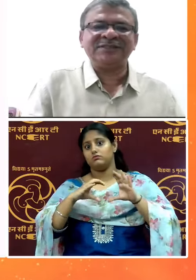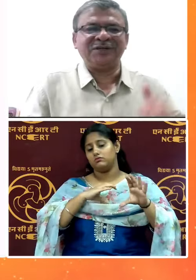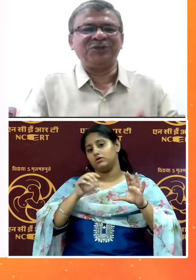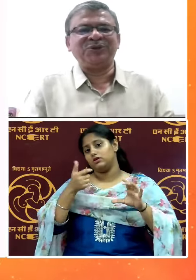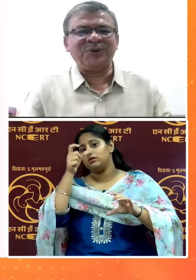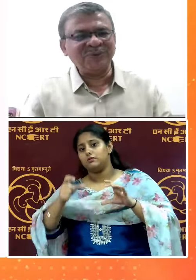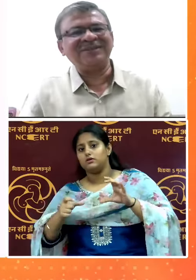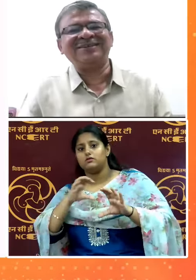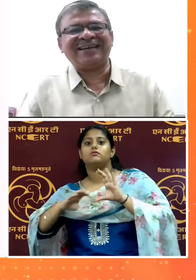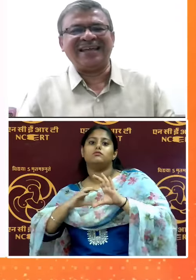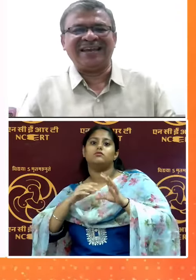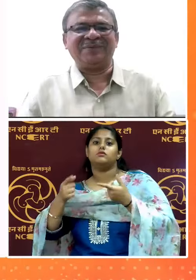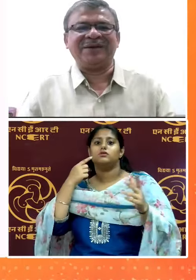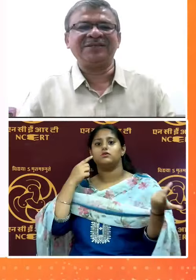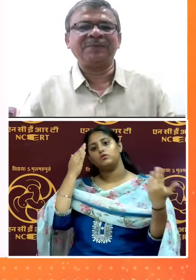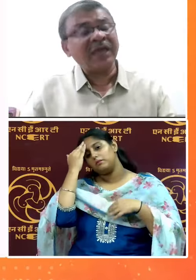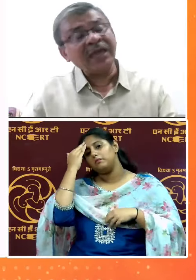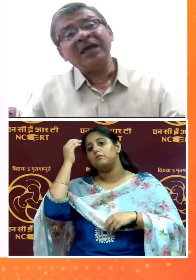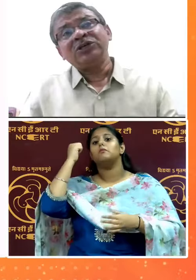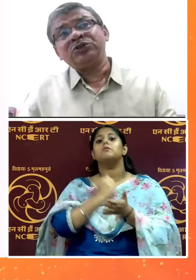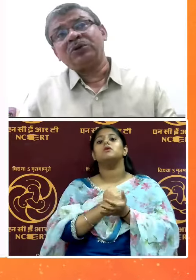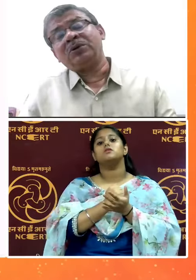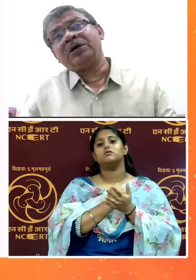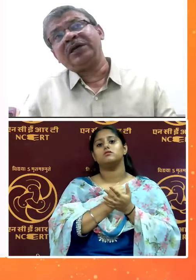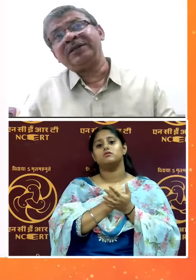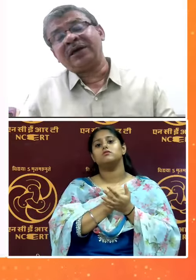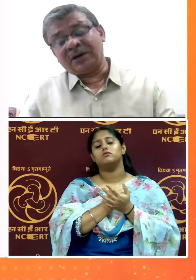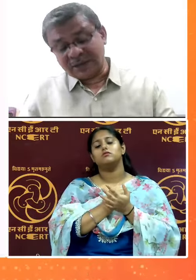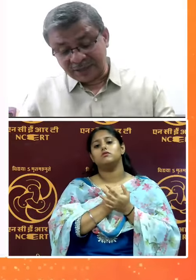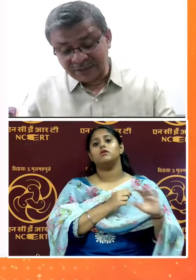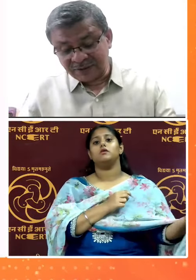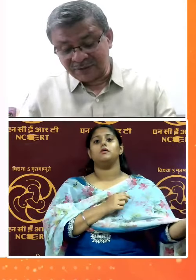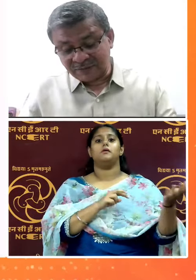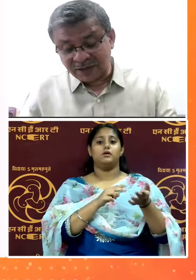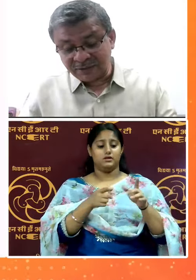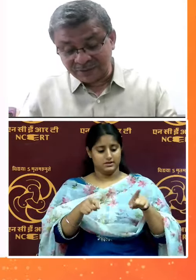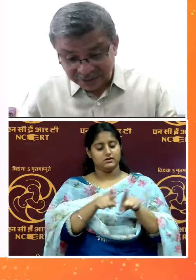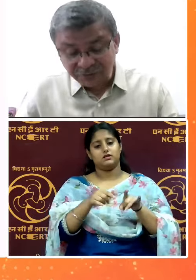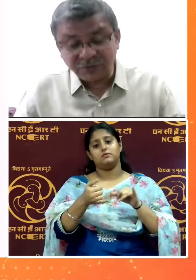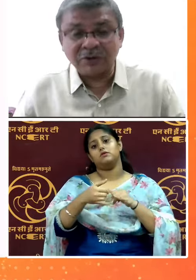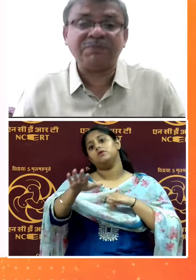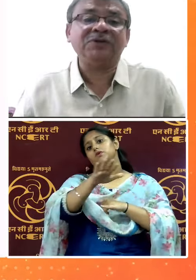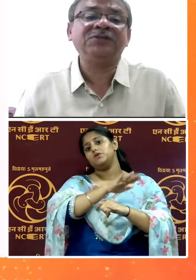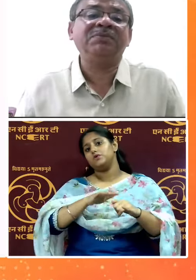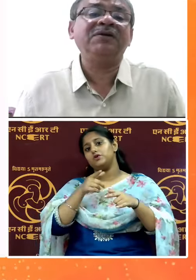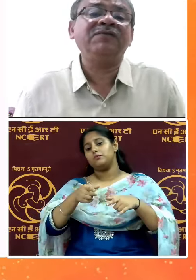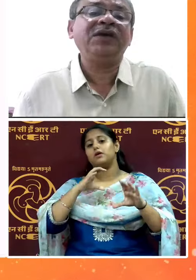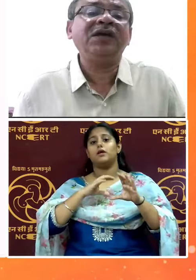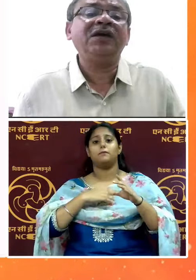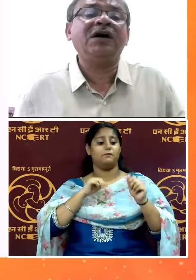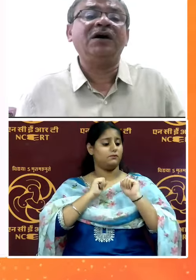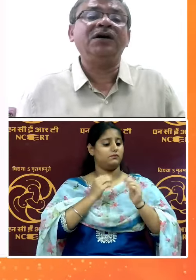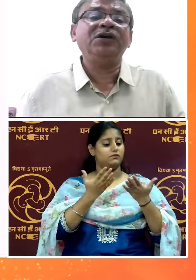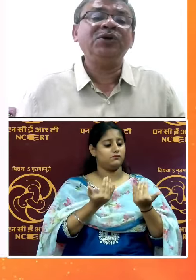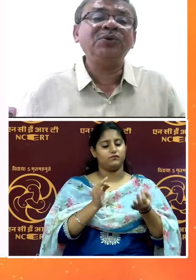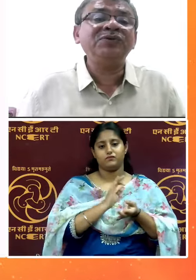the other side should know the sign language. Yes. Okay. So in conditions where that is not possible,